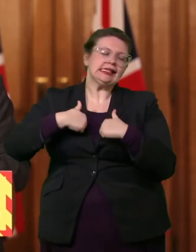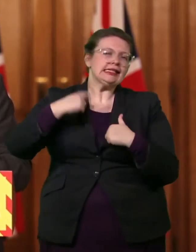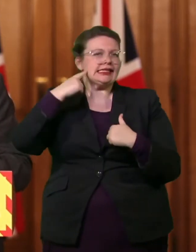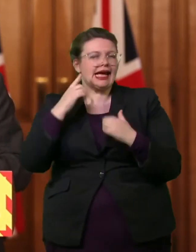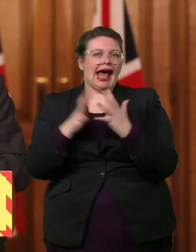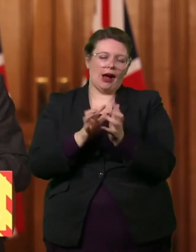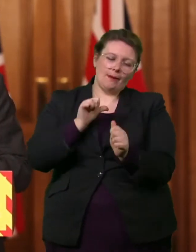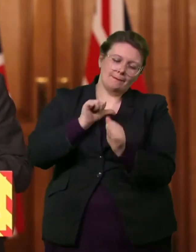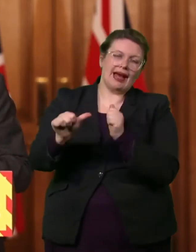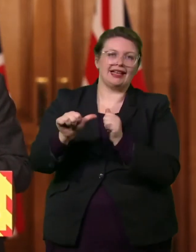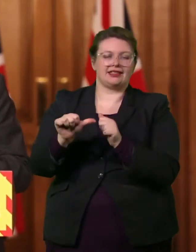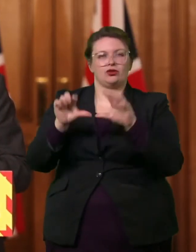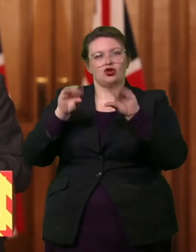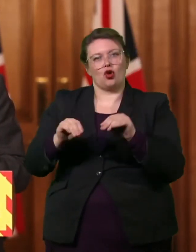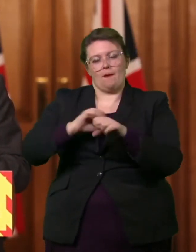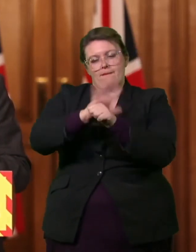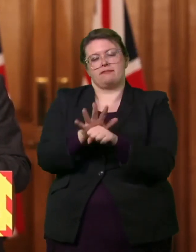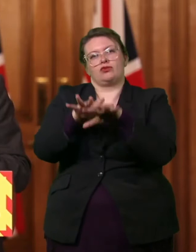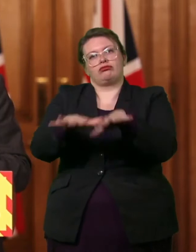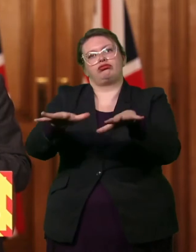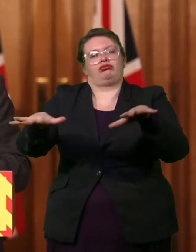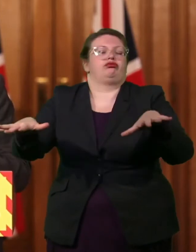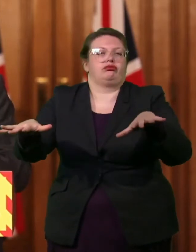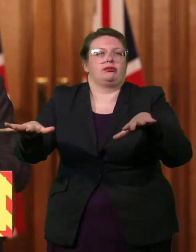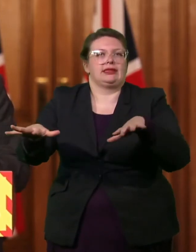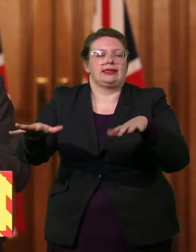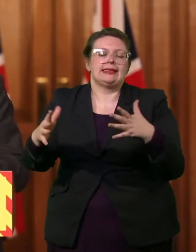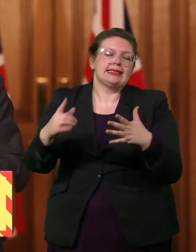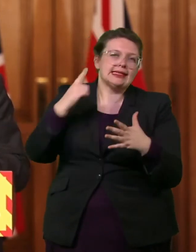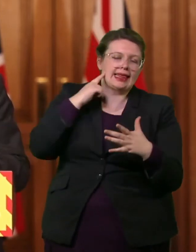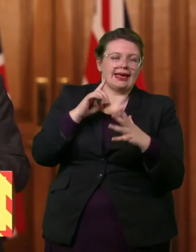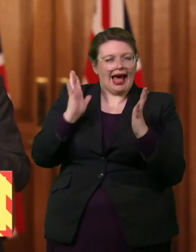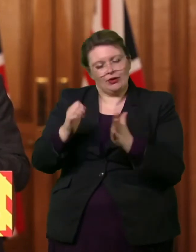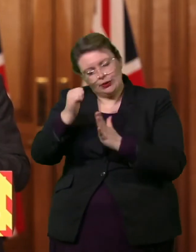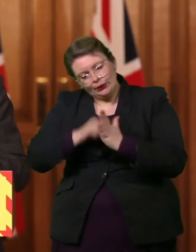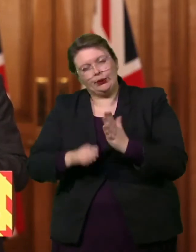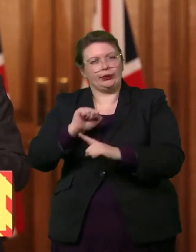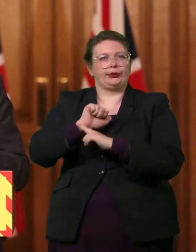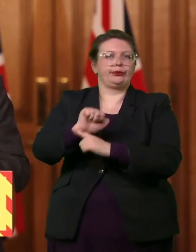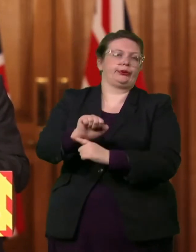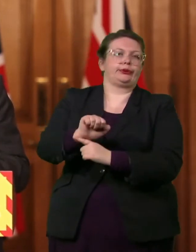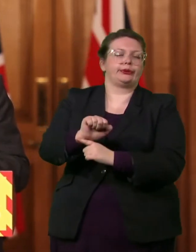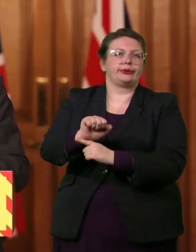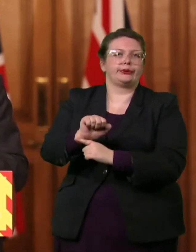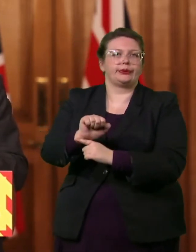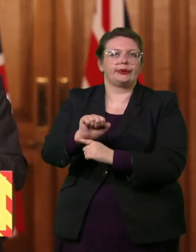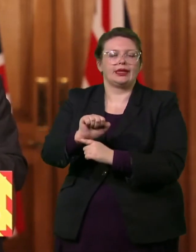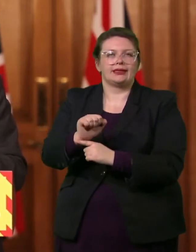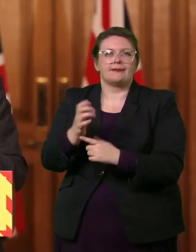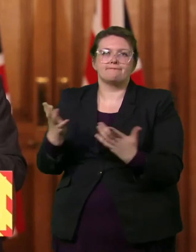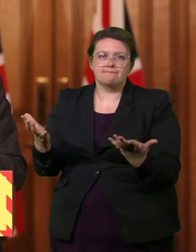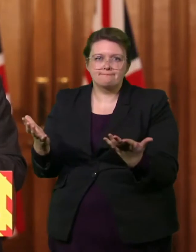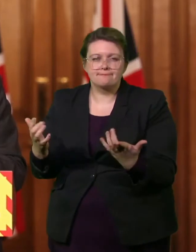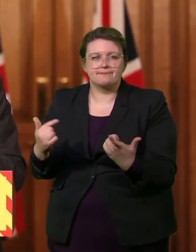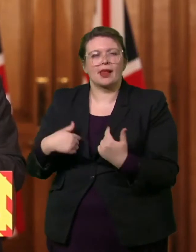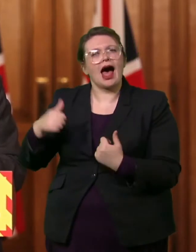spreading. And I'm absolutely sure that the actions that everybody has taken and the sacrifices